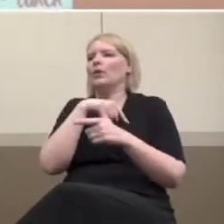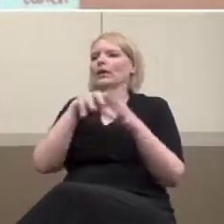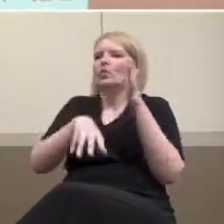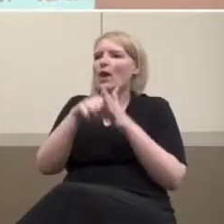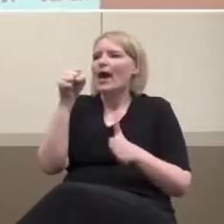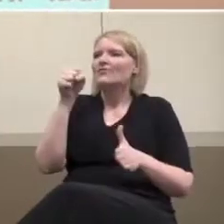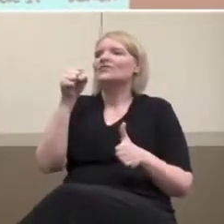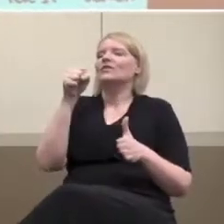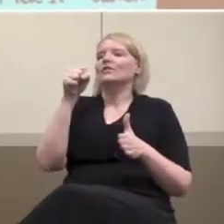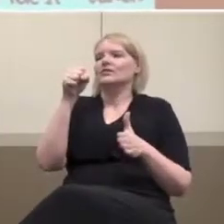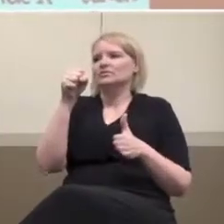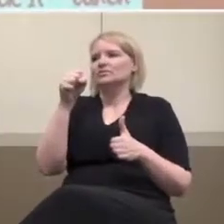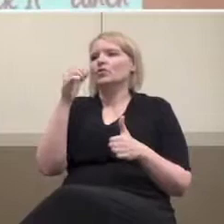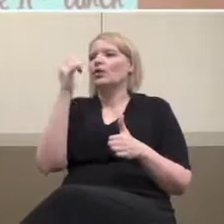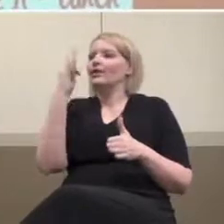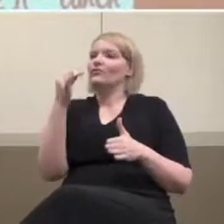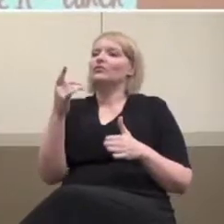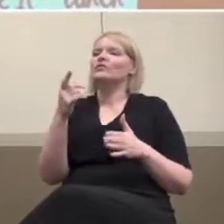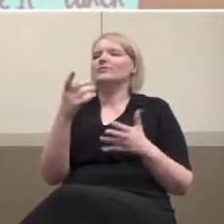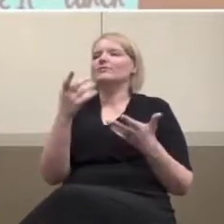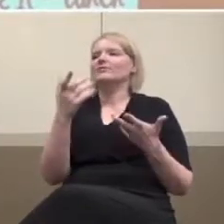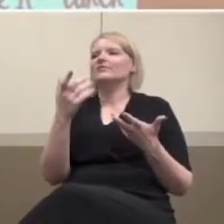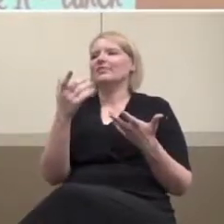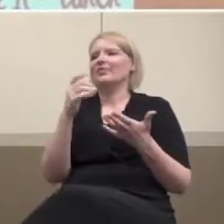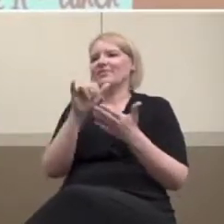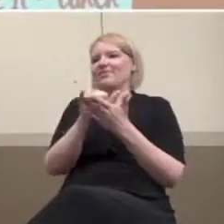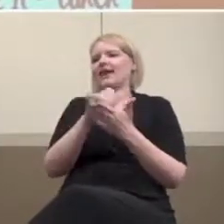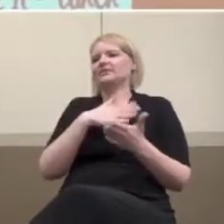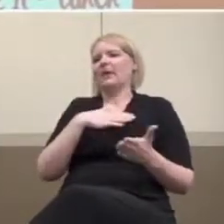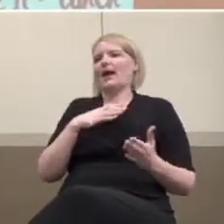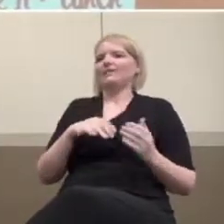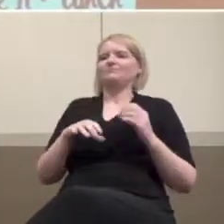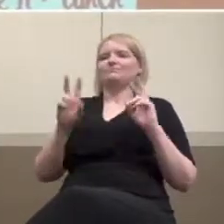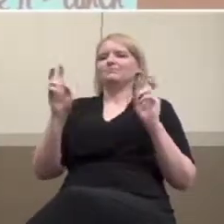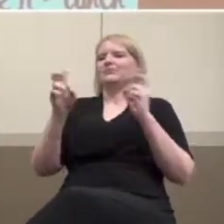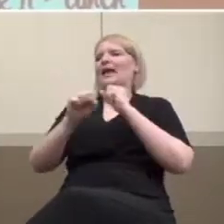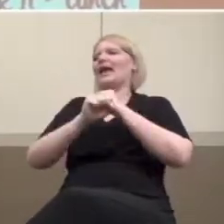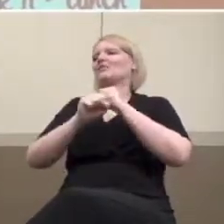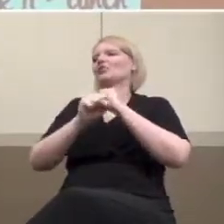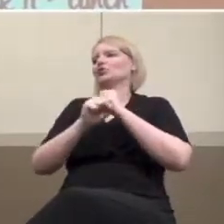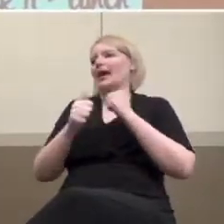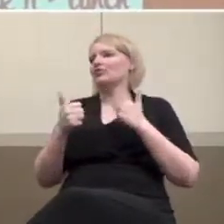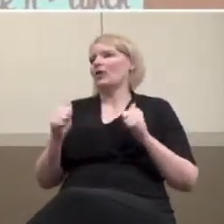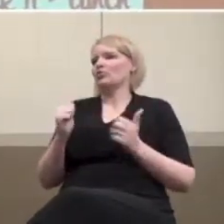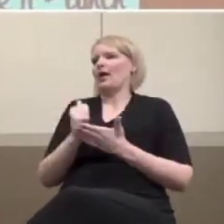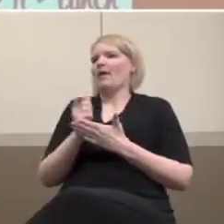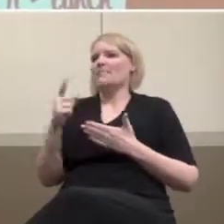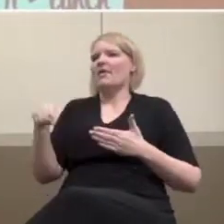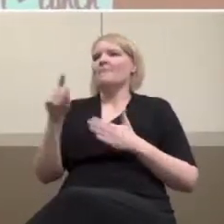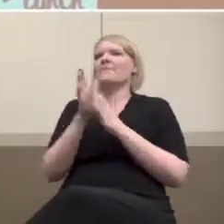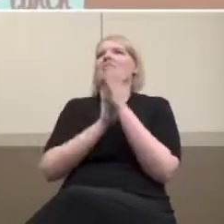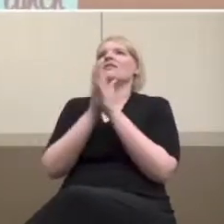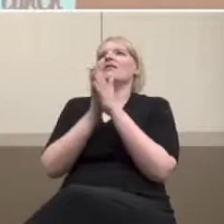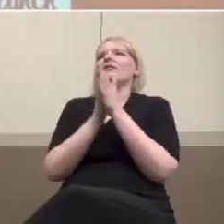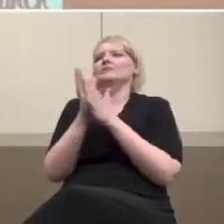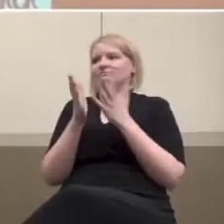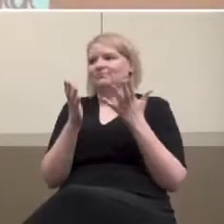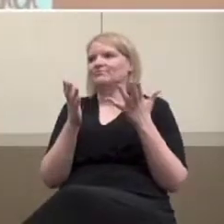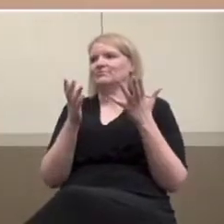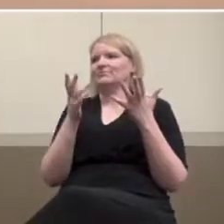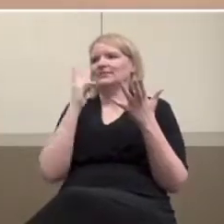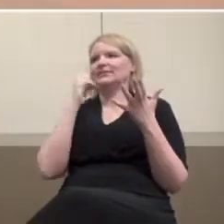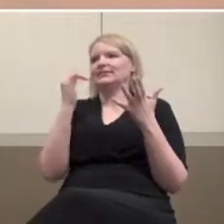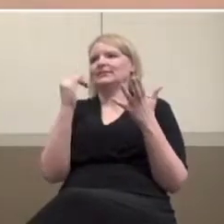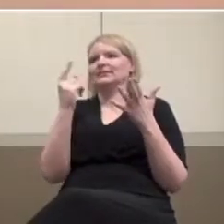points, you wanted to finish your homework. So this is just my kind of like advertising, keeping them motivated in the classroom. Hope I'm not like jumping